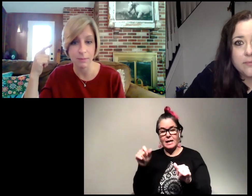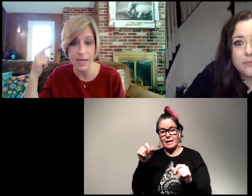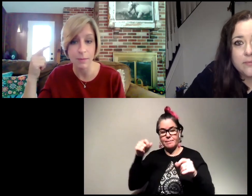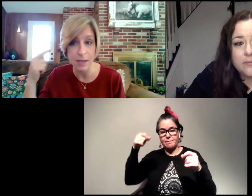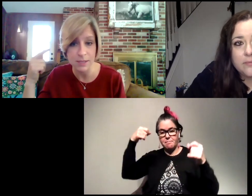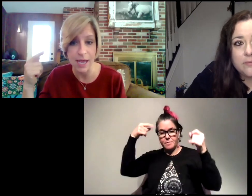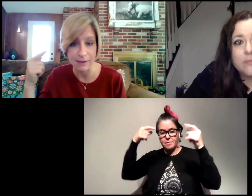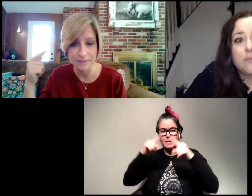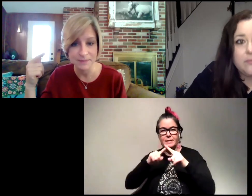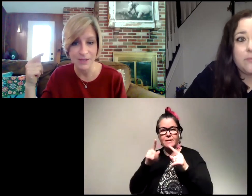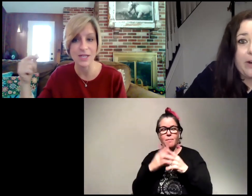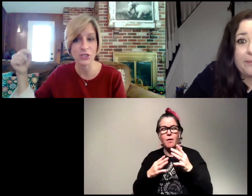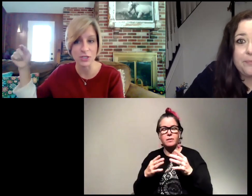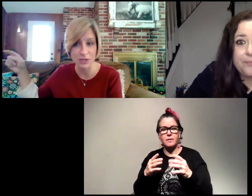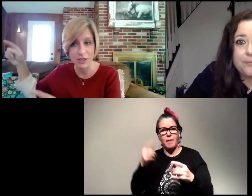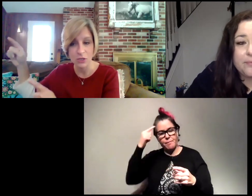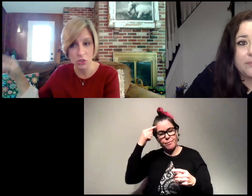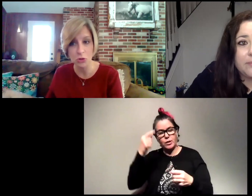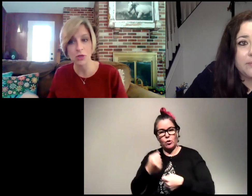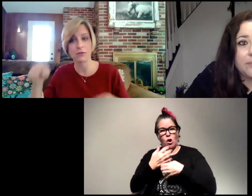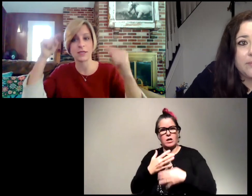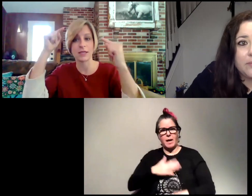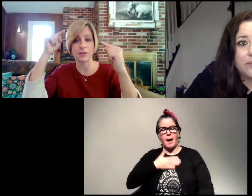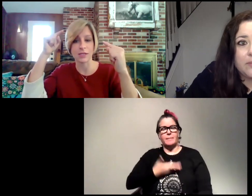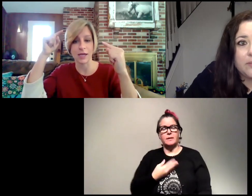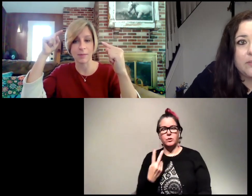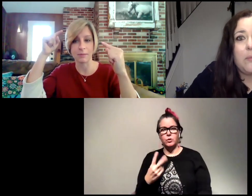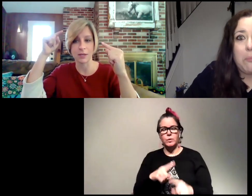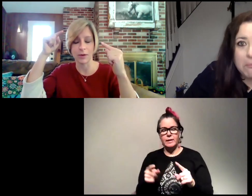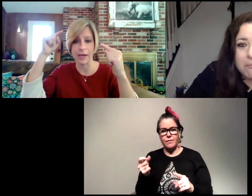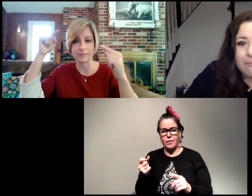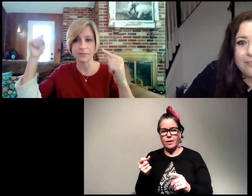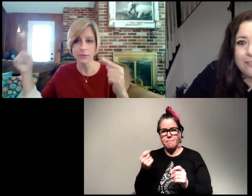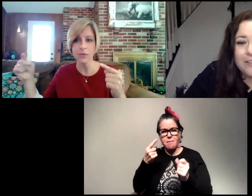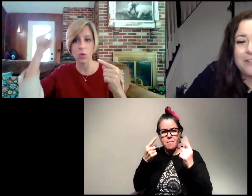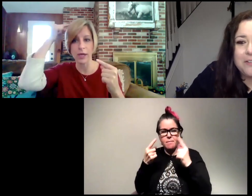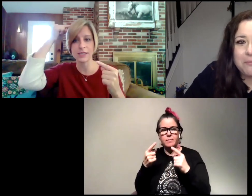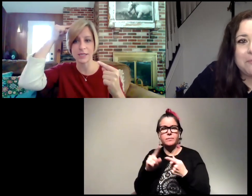brain to make me upset. There's actually 2 different signals that come up to the brain.